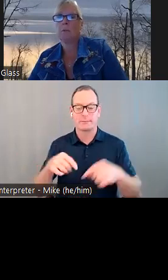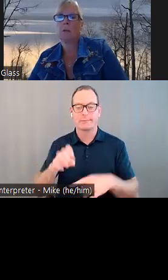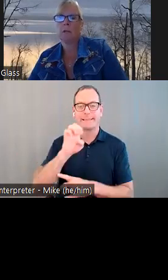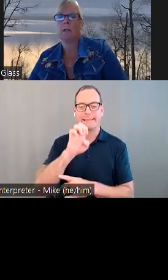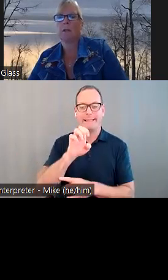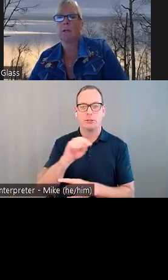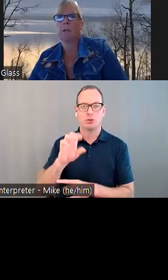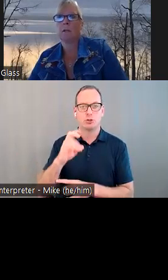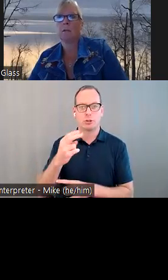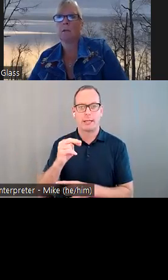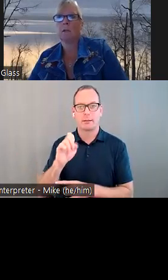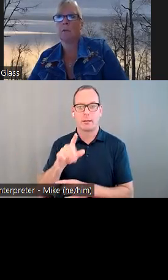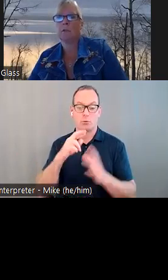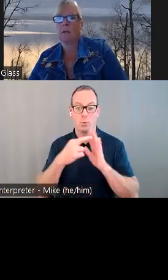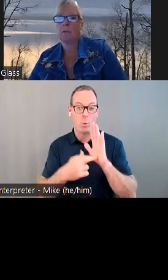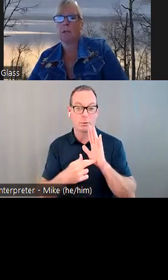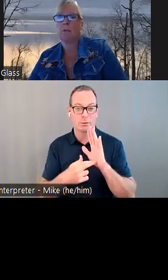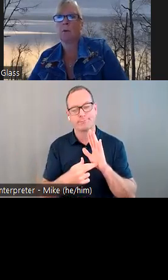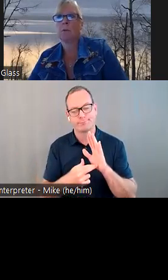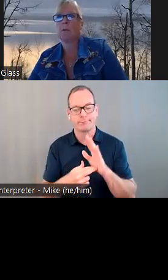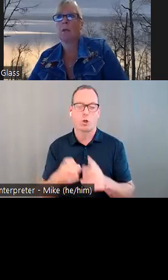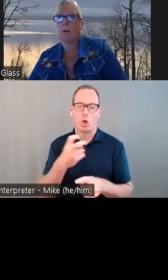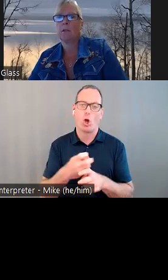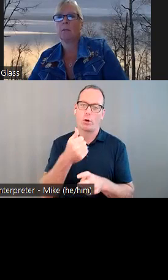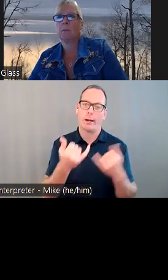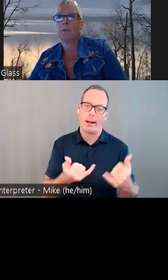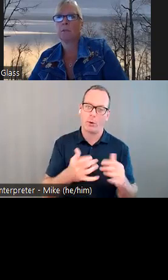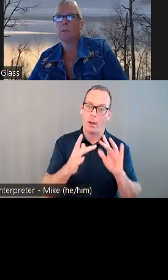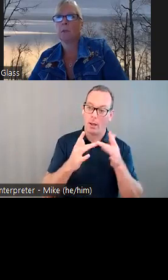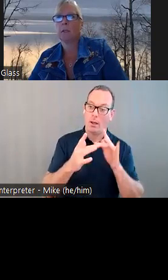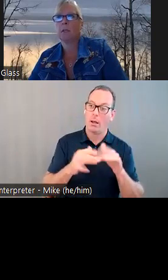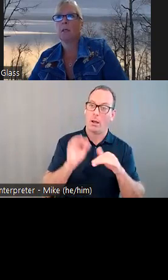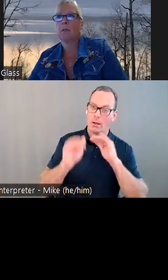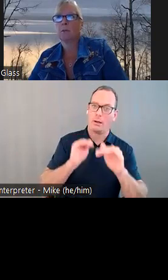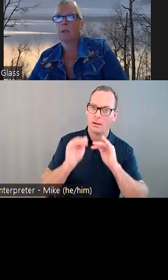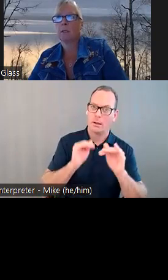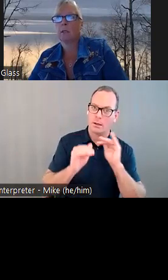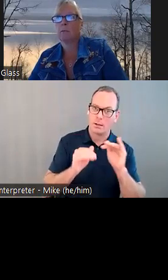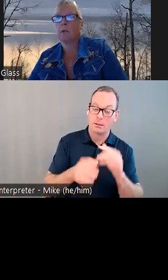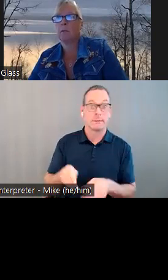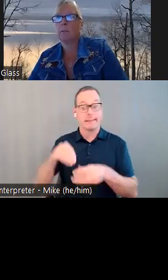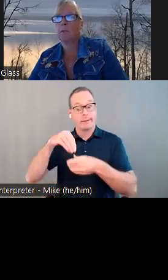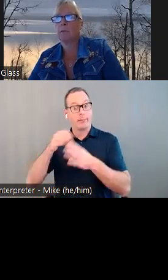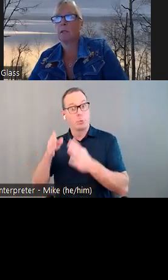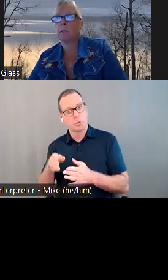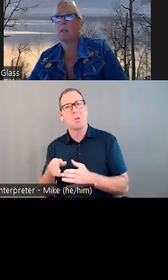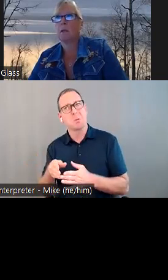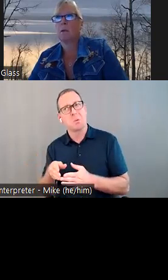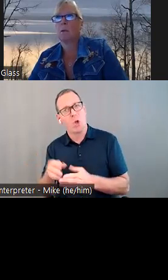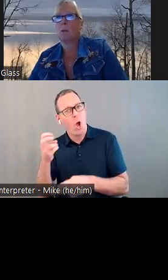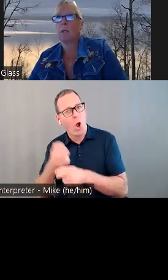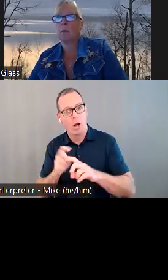respond, even harder, I think, than in person, having managed both. Hard to get people to respond to those exit and follow-up